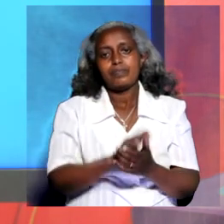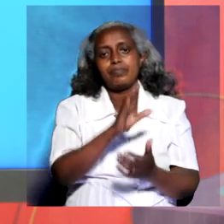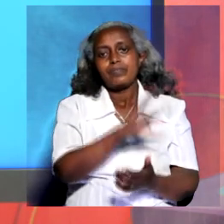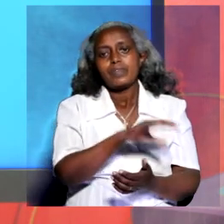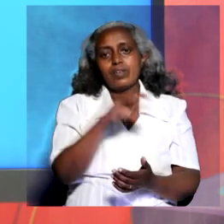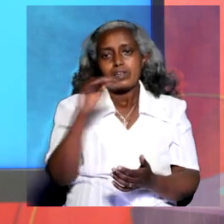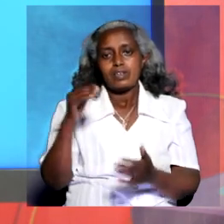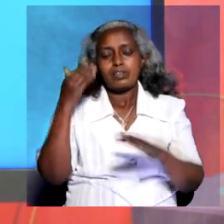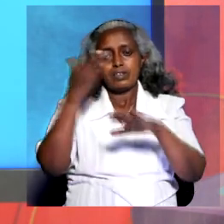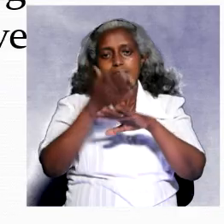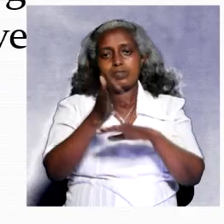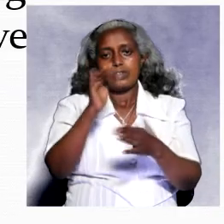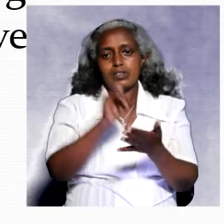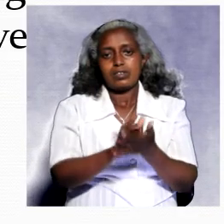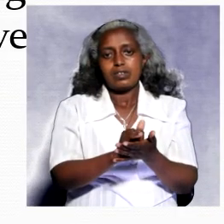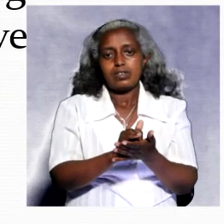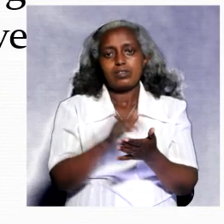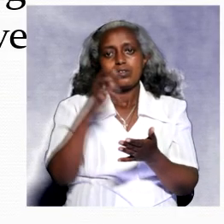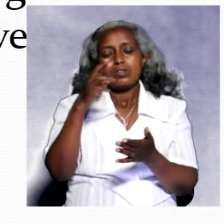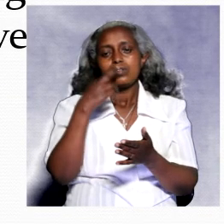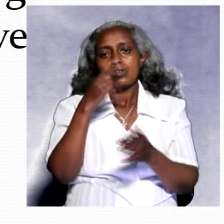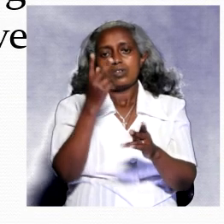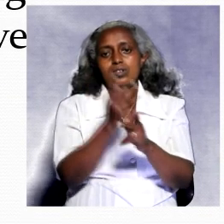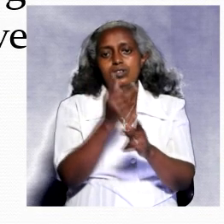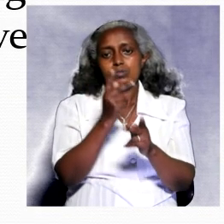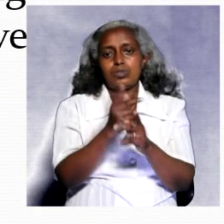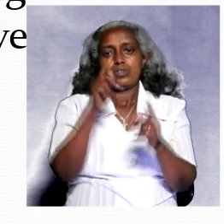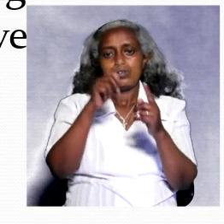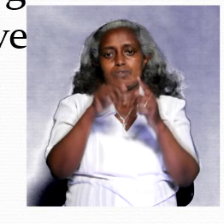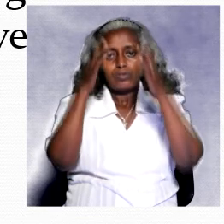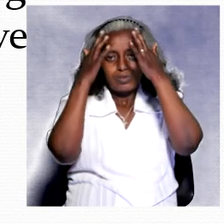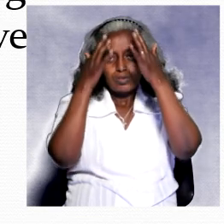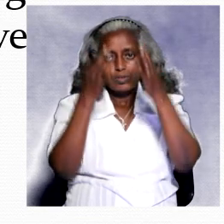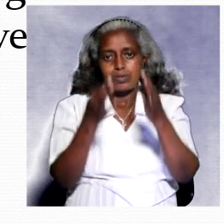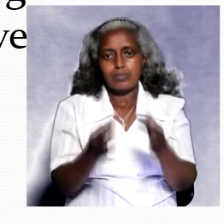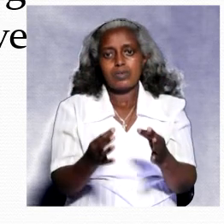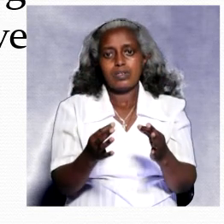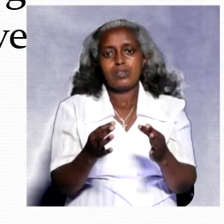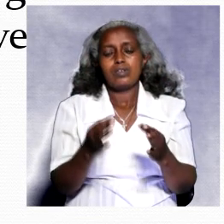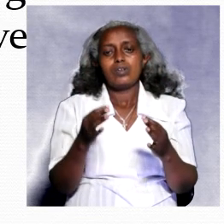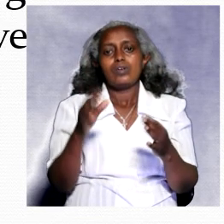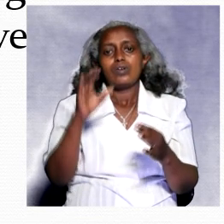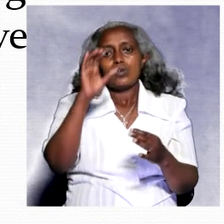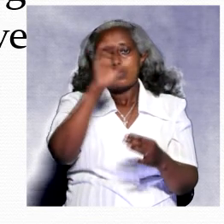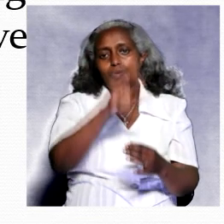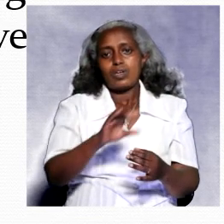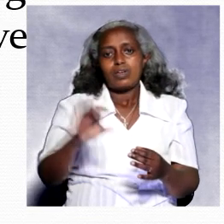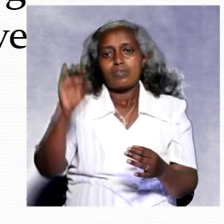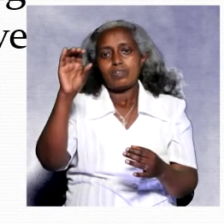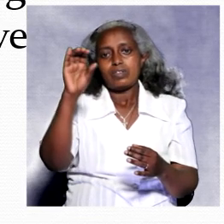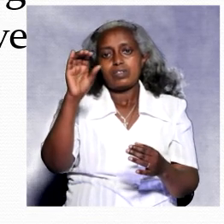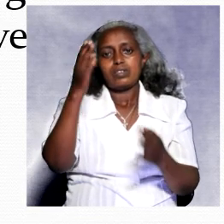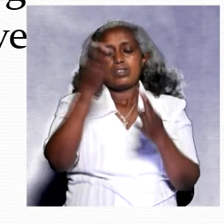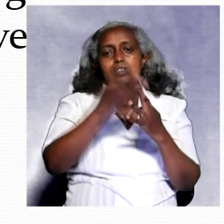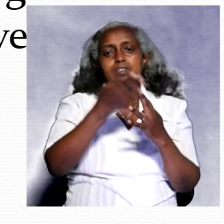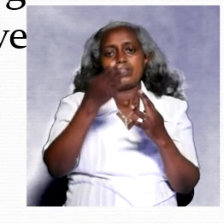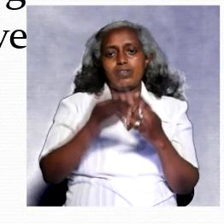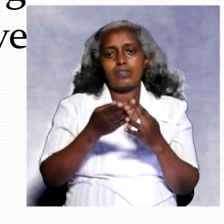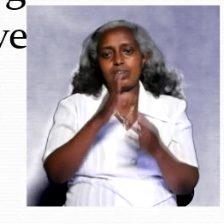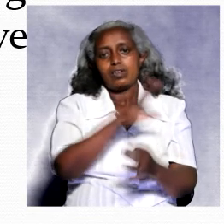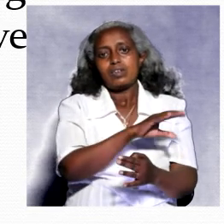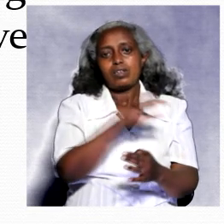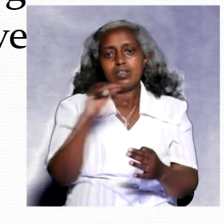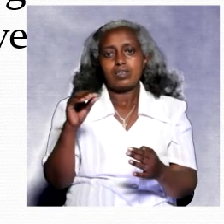And after that, you are also expected to determine concavity interval